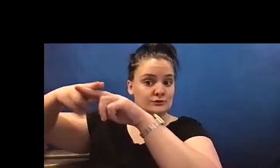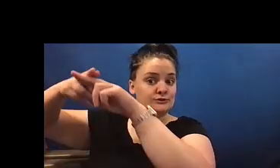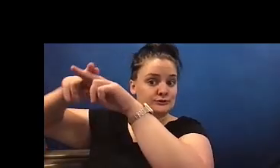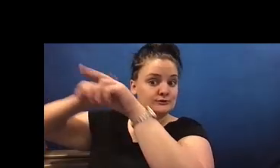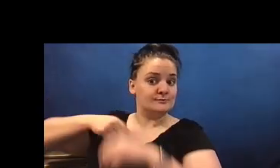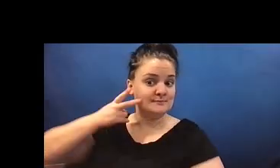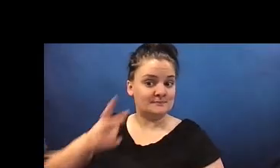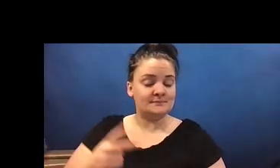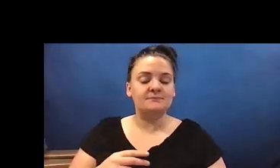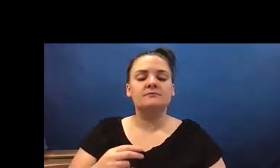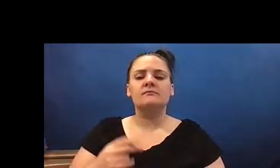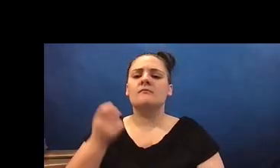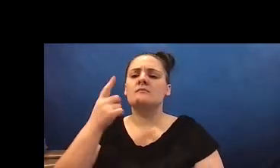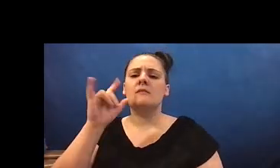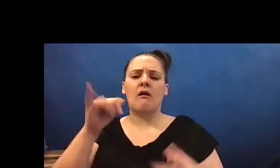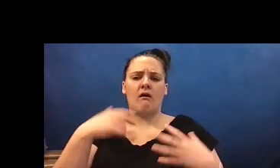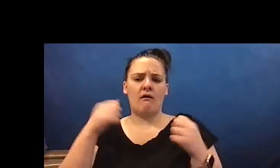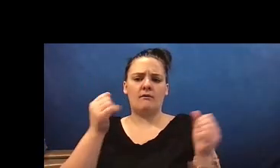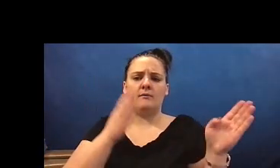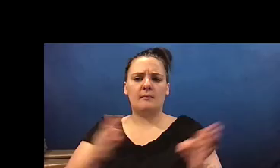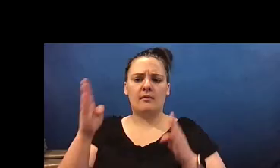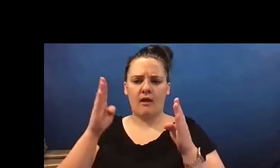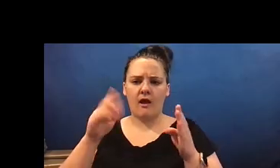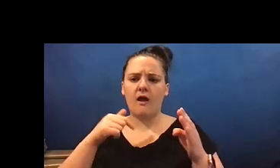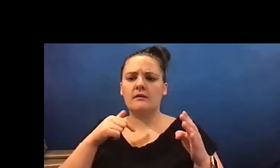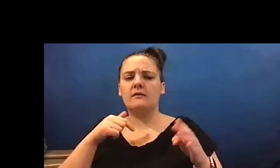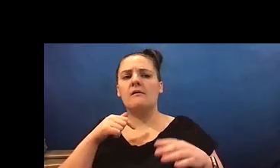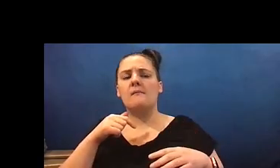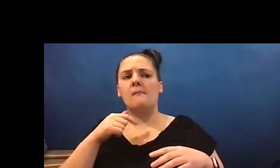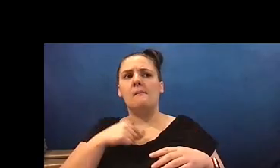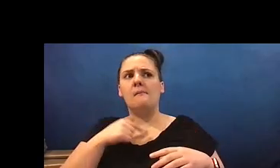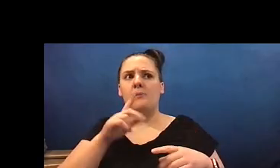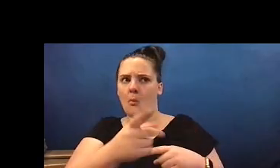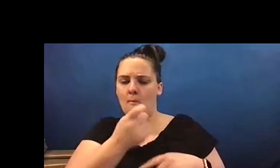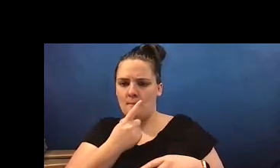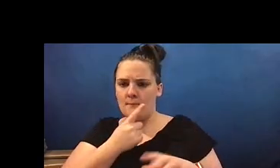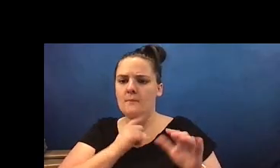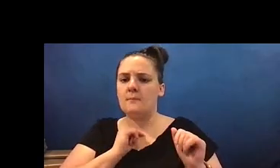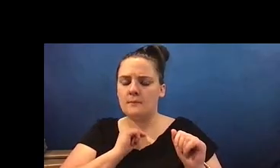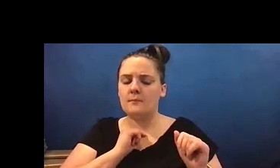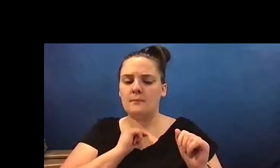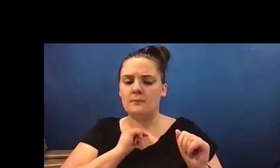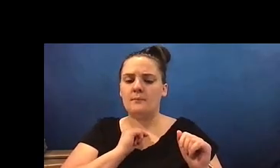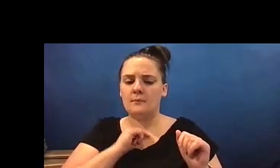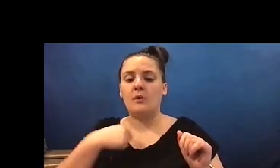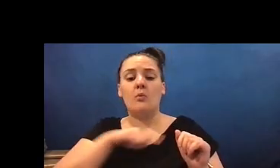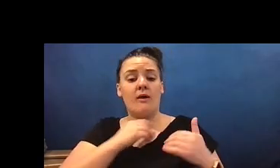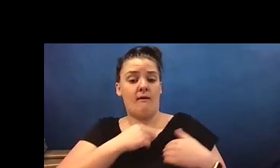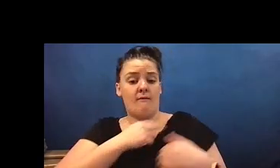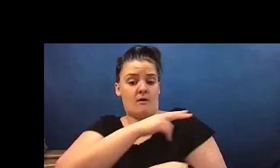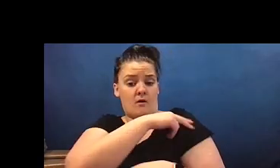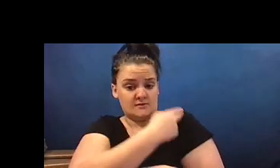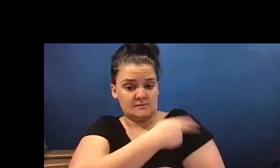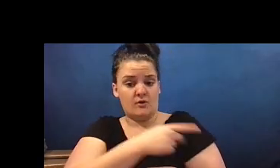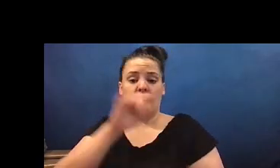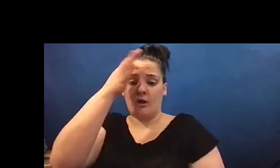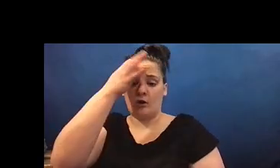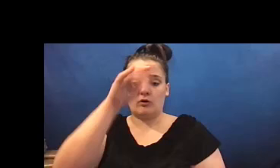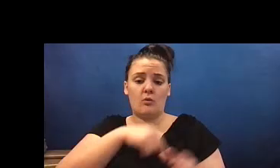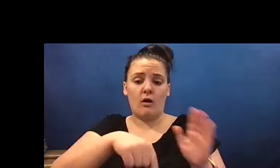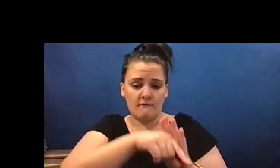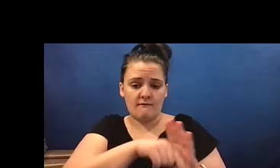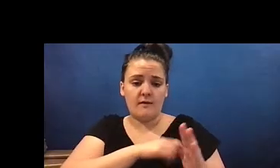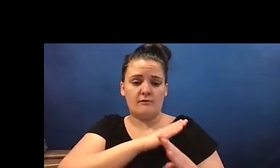The health plan, so you asked a question about, we have the hospital, the federally qualified preventive care delivery system, and a